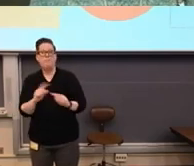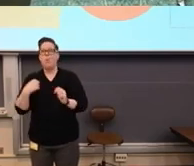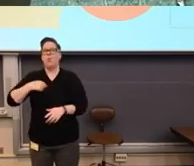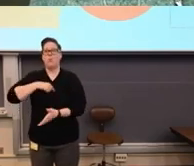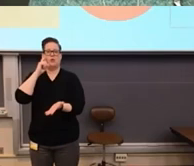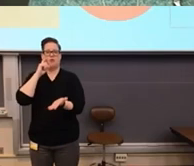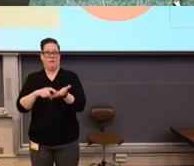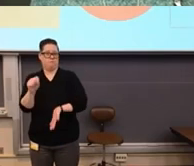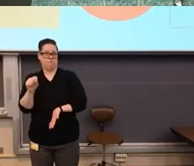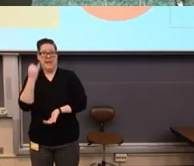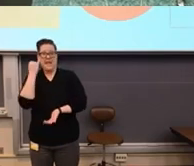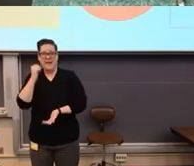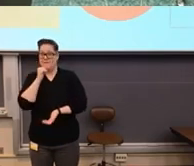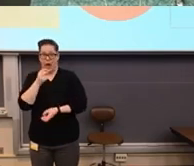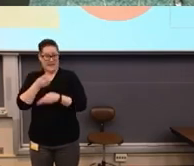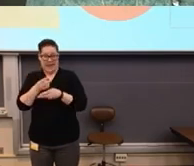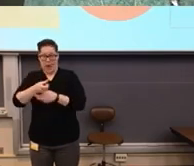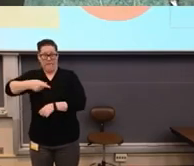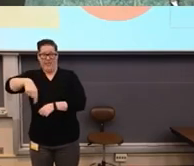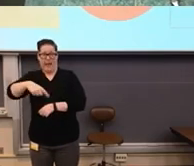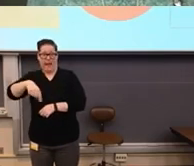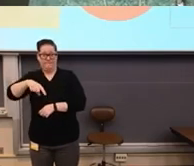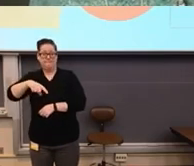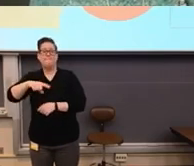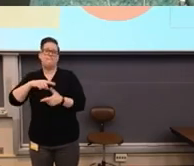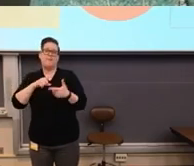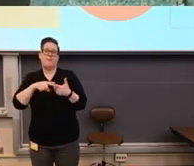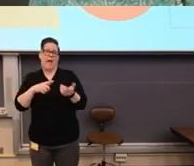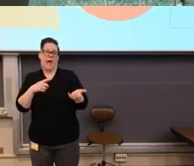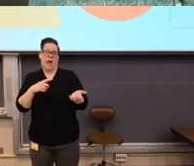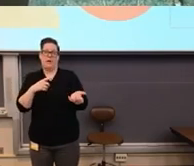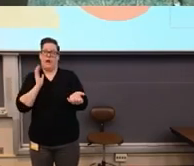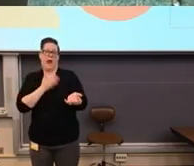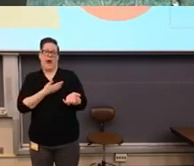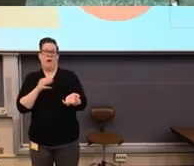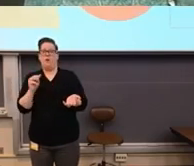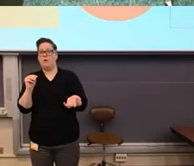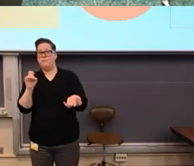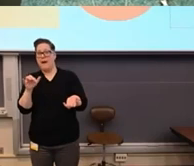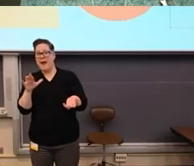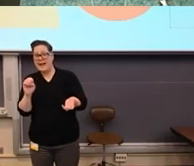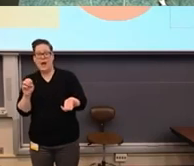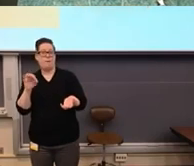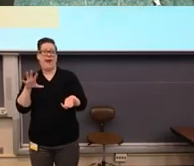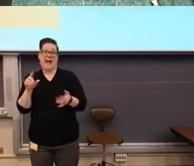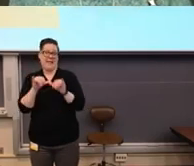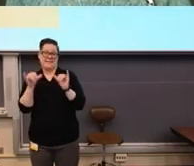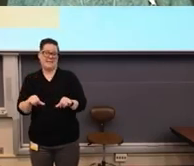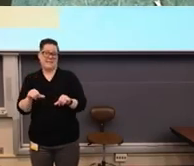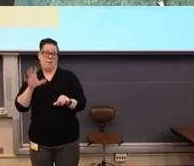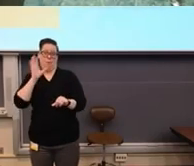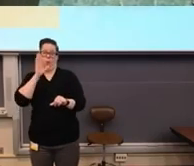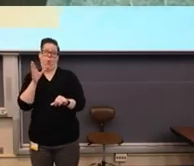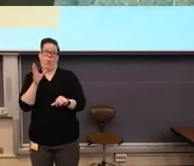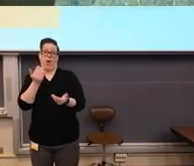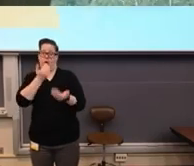recognize that without taking care of these people, it will really bankrupt our Medicare and Medicaid systems. So